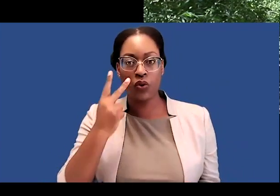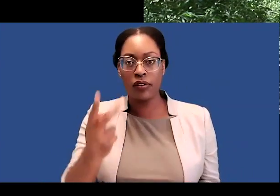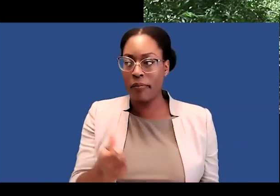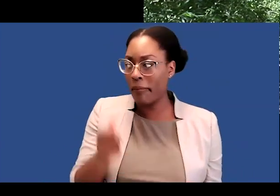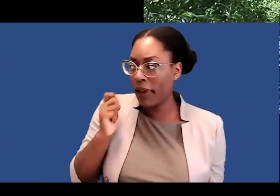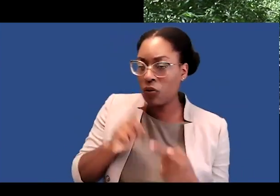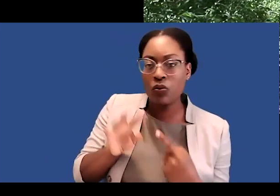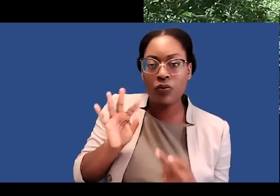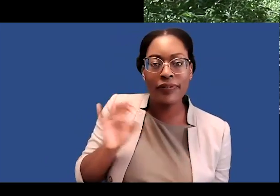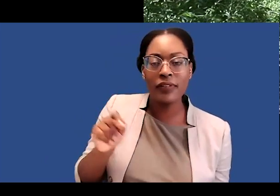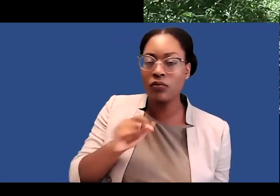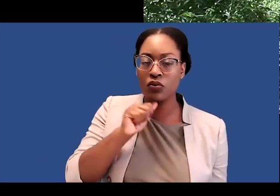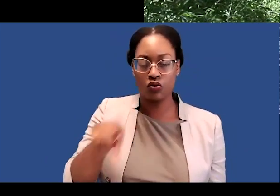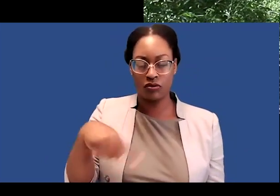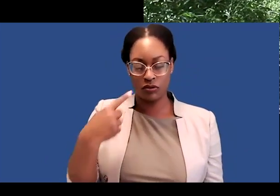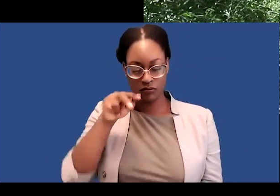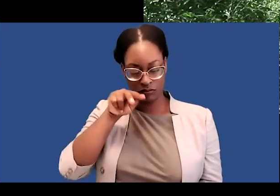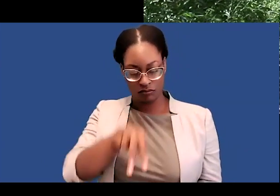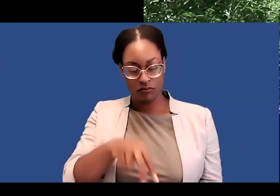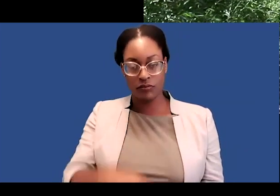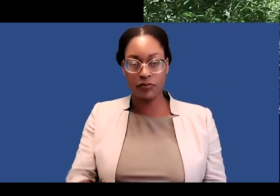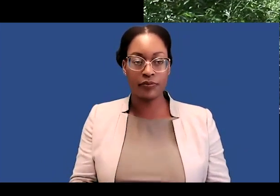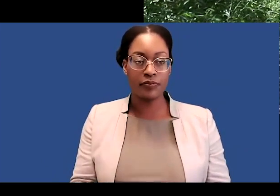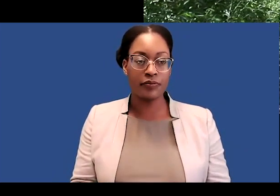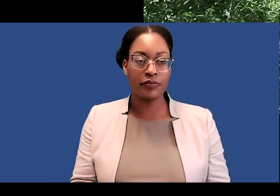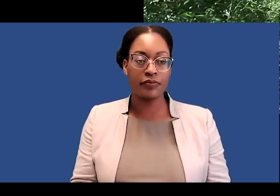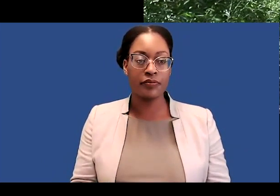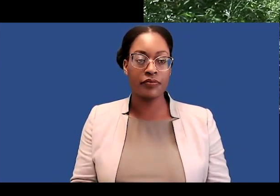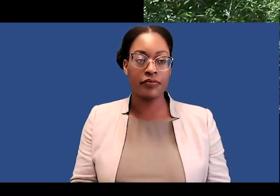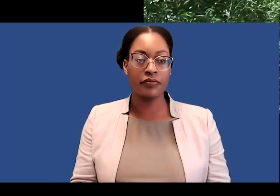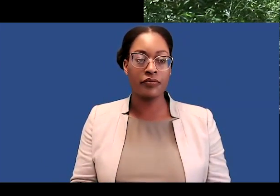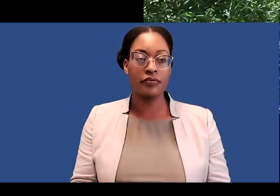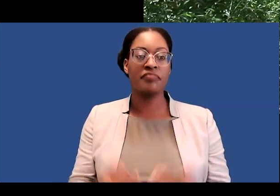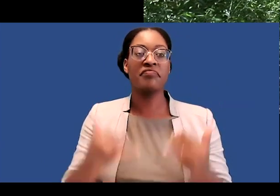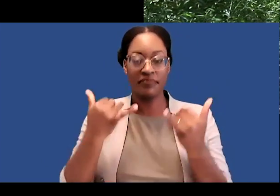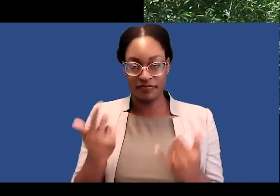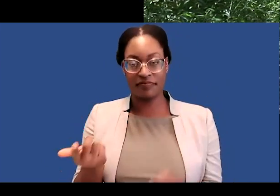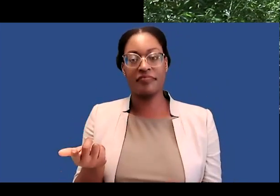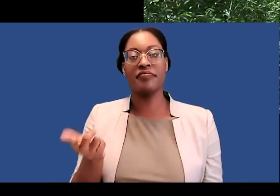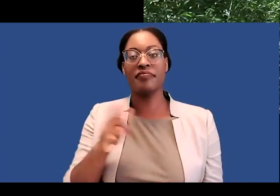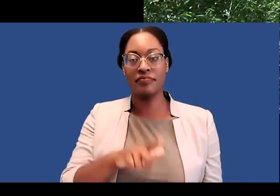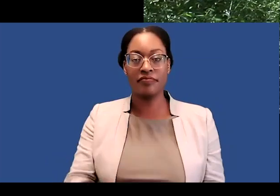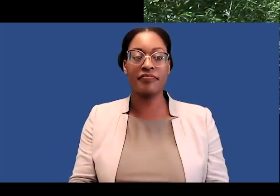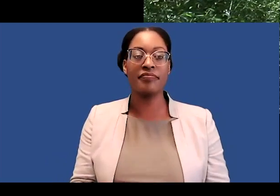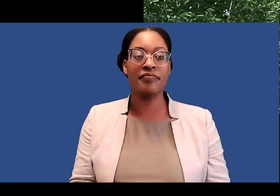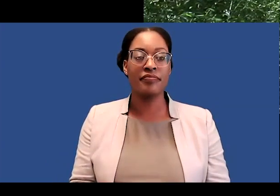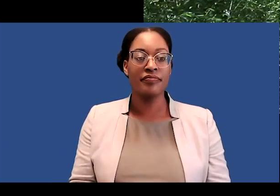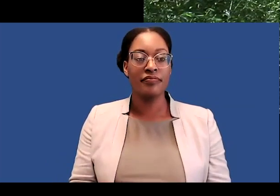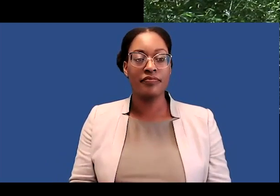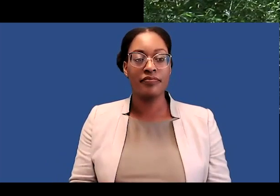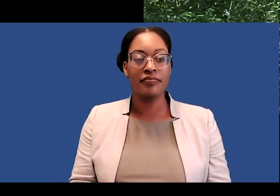Lower that right leg down and raise the left. Again, lifting that right foot up onto the